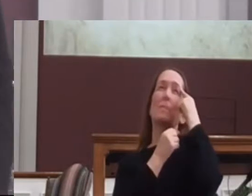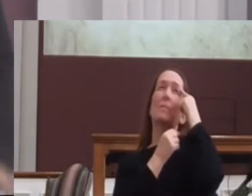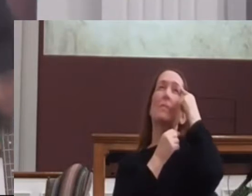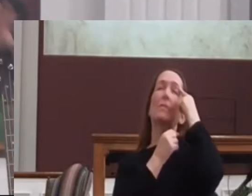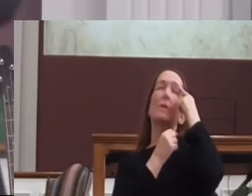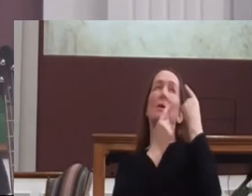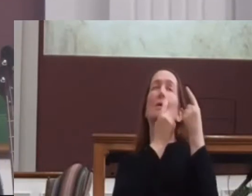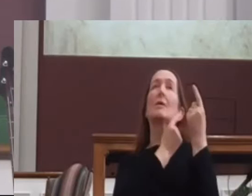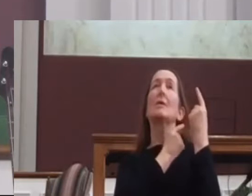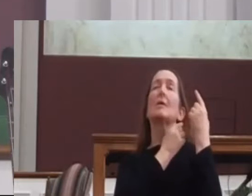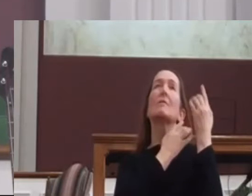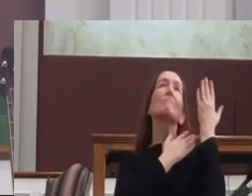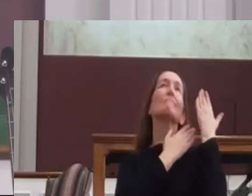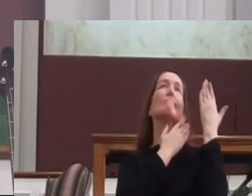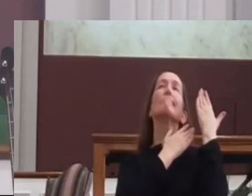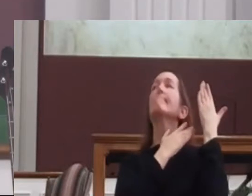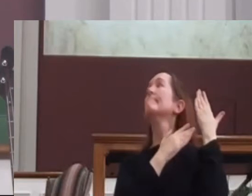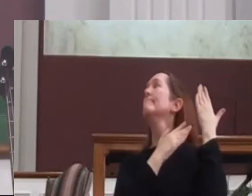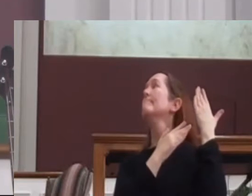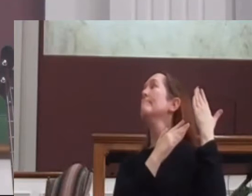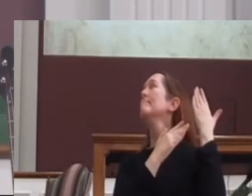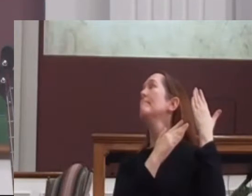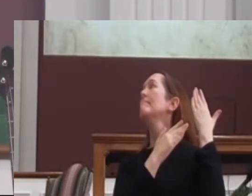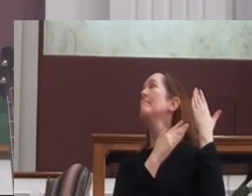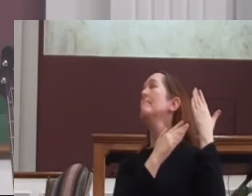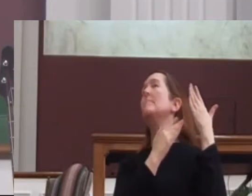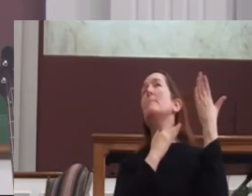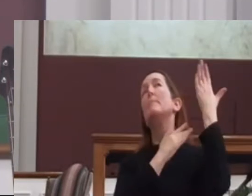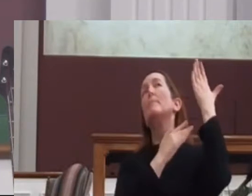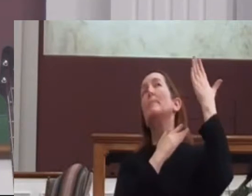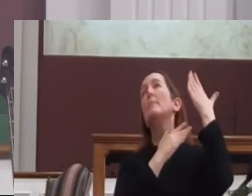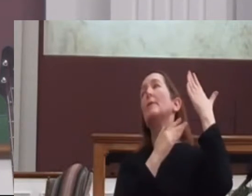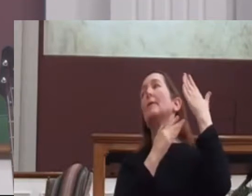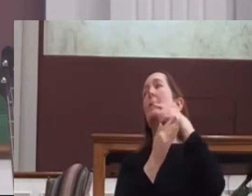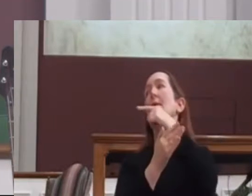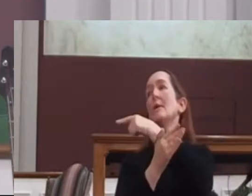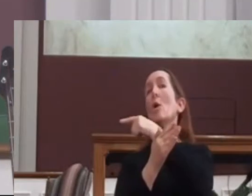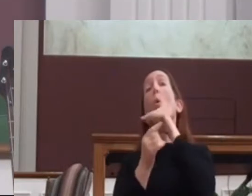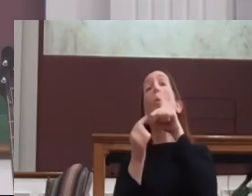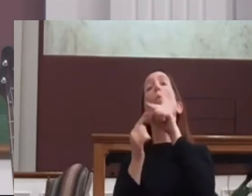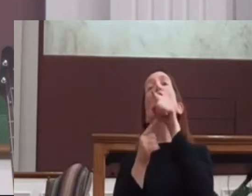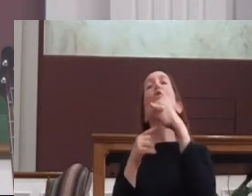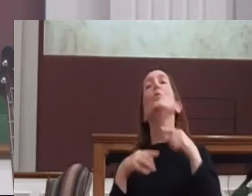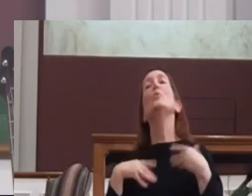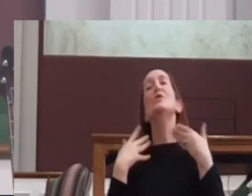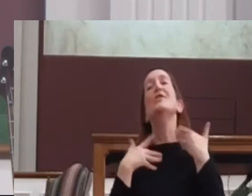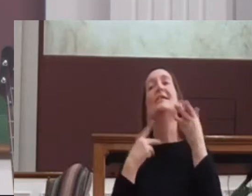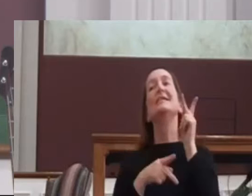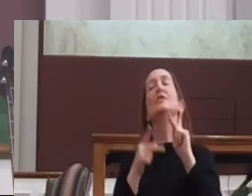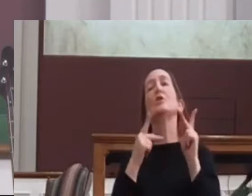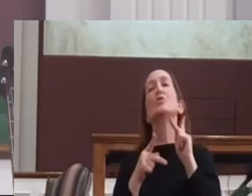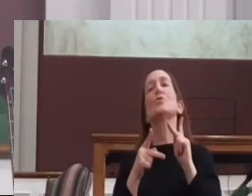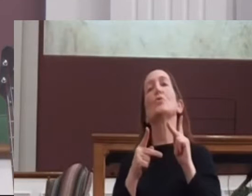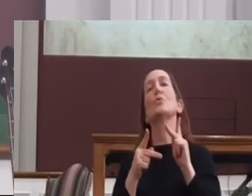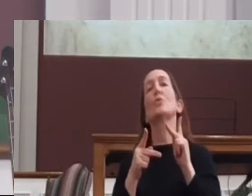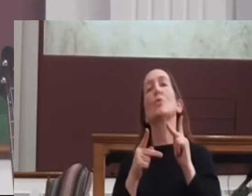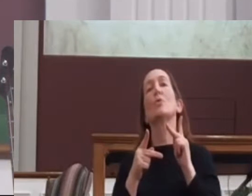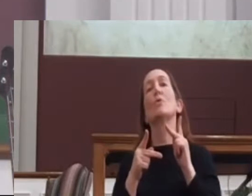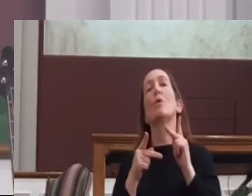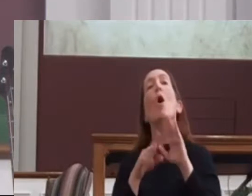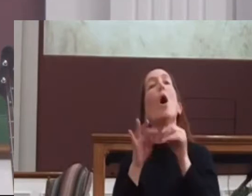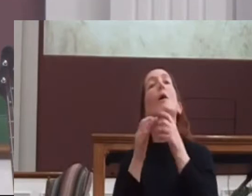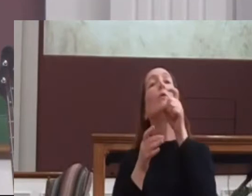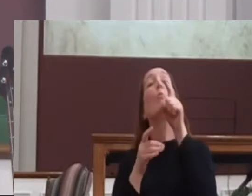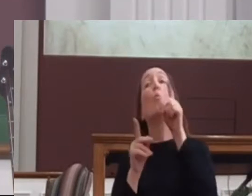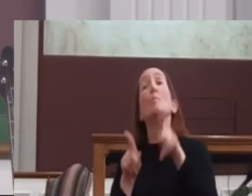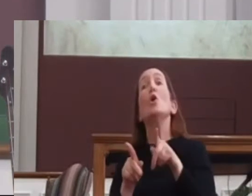You remember what that's like if you think back just a little bit. Move back into this group's time period